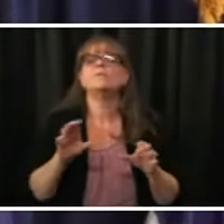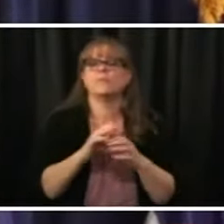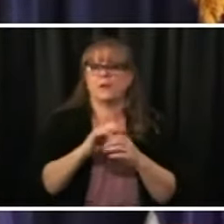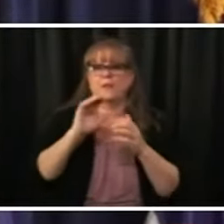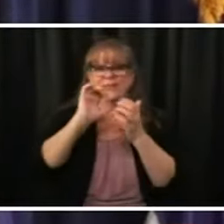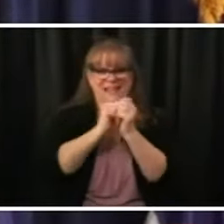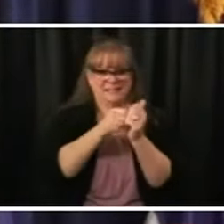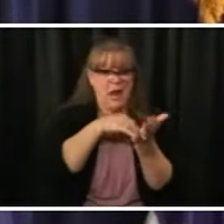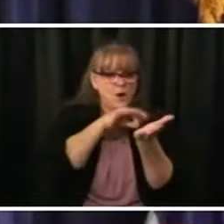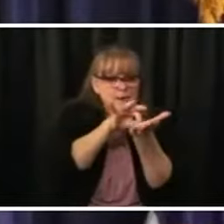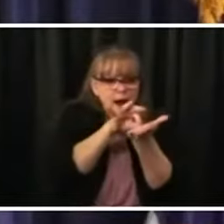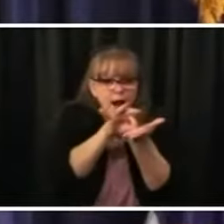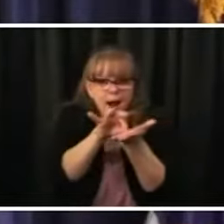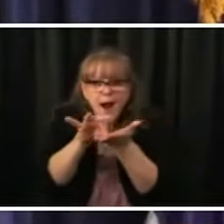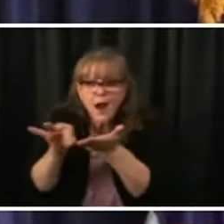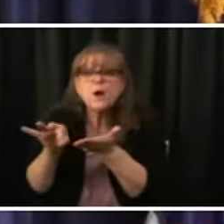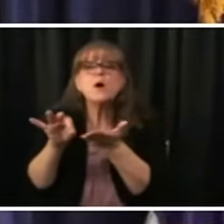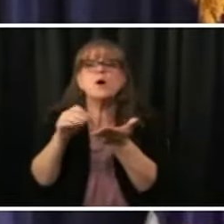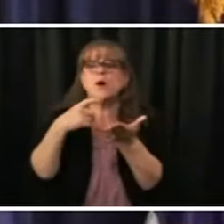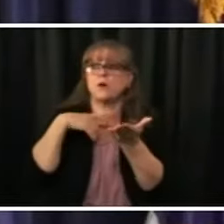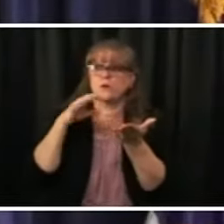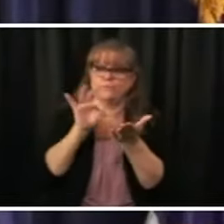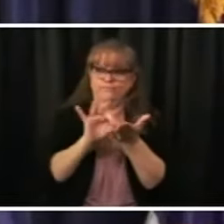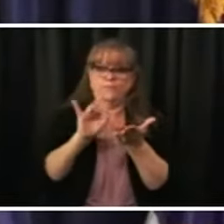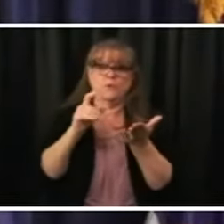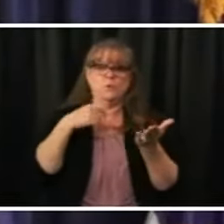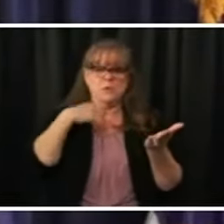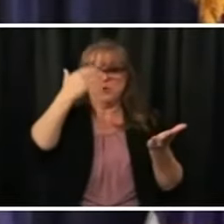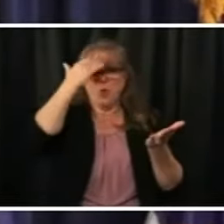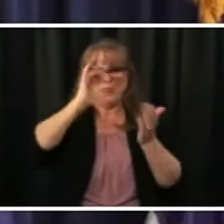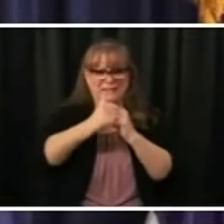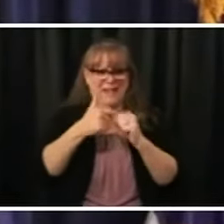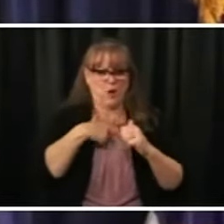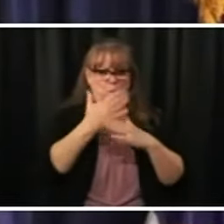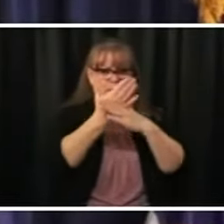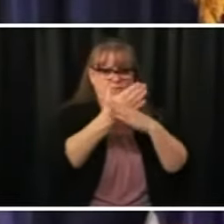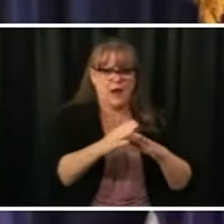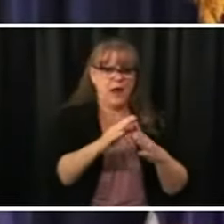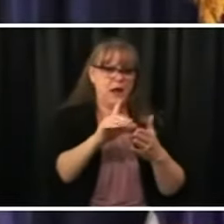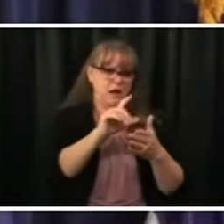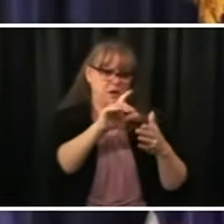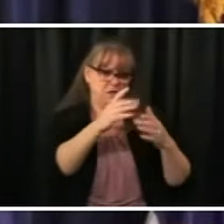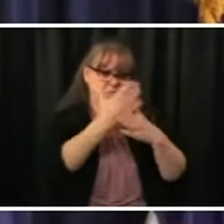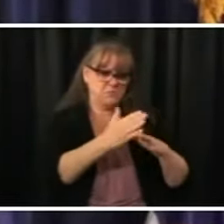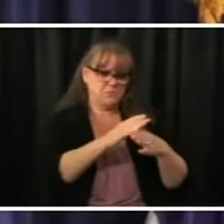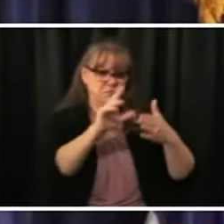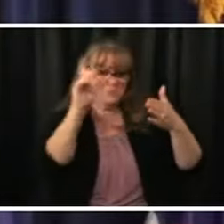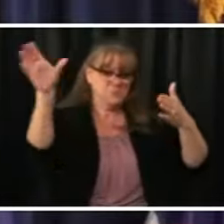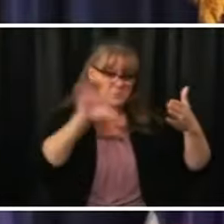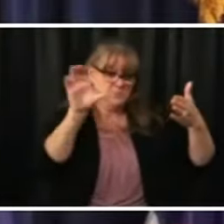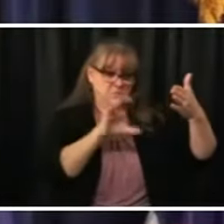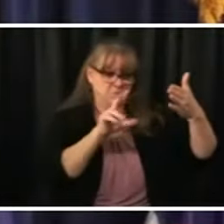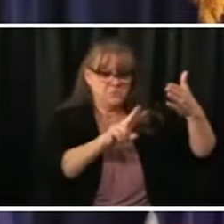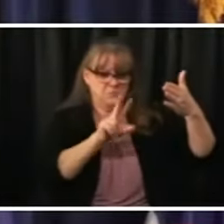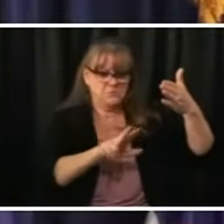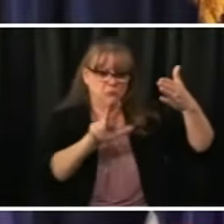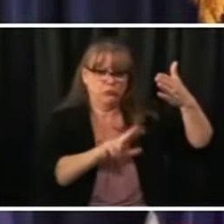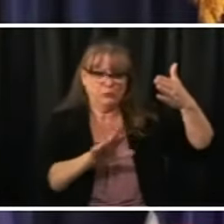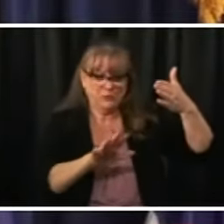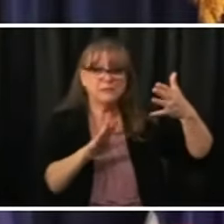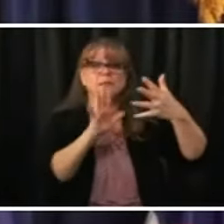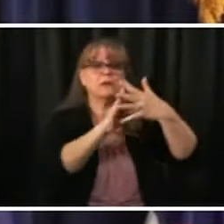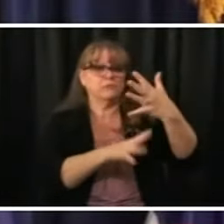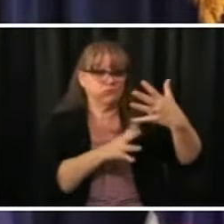determine when we expect that different cohorts will be done, and that we will be able to open up